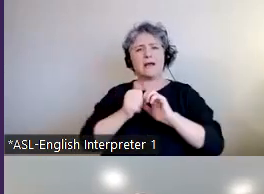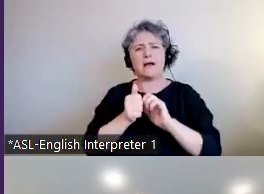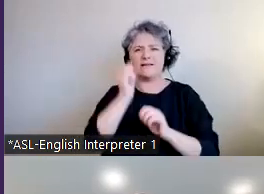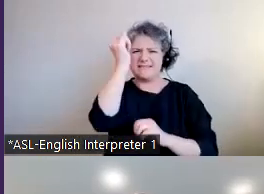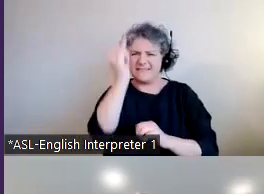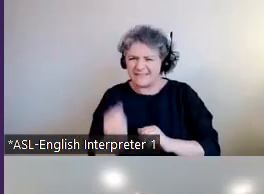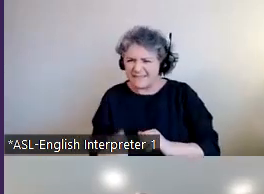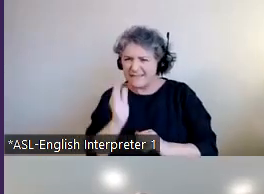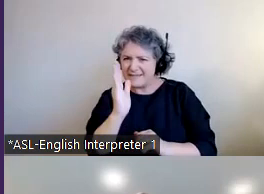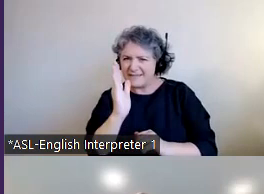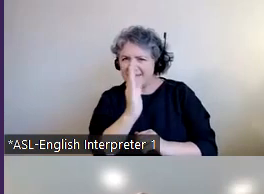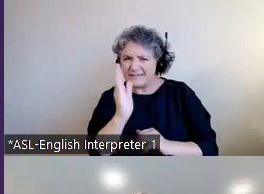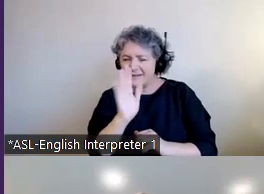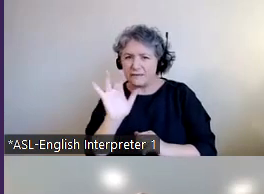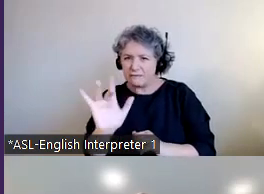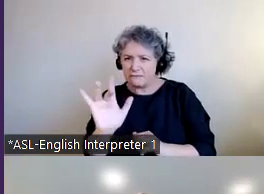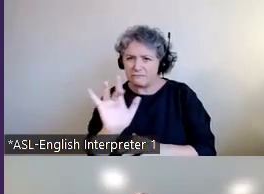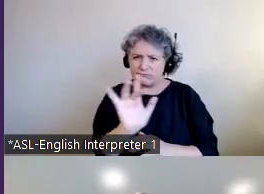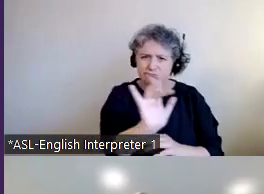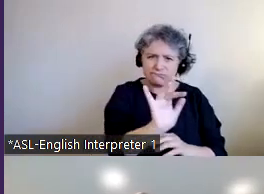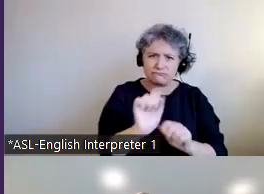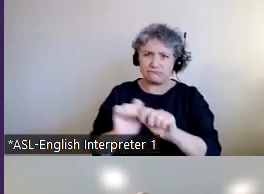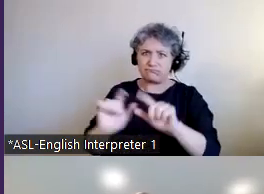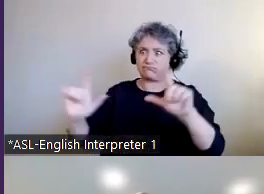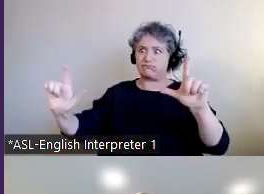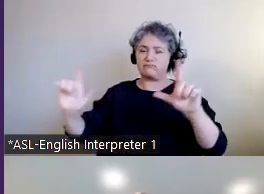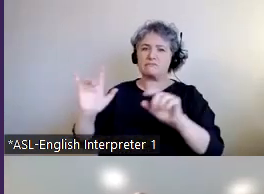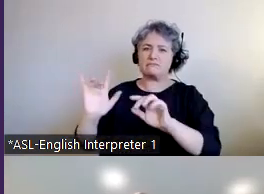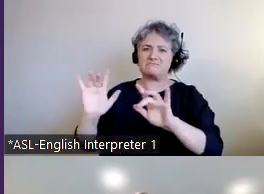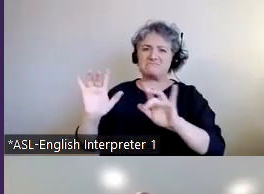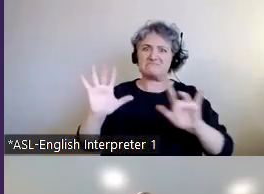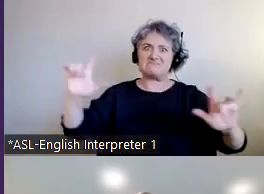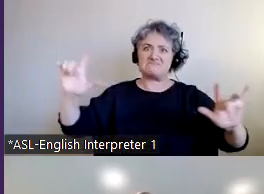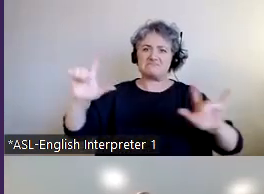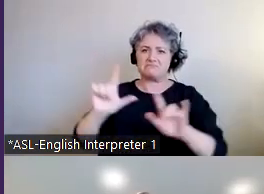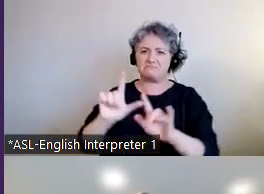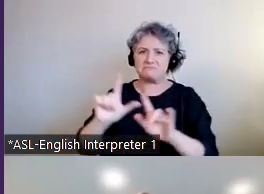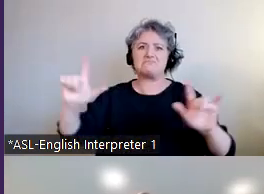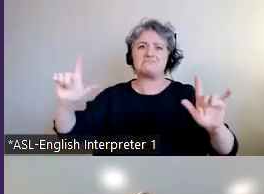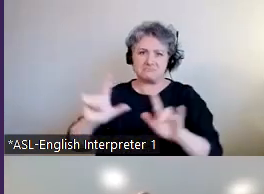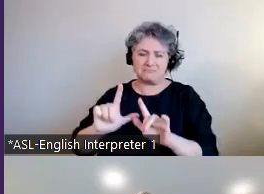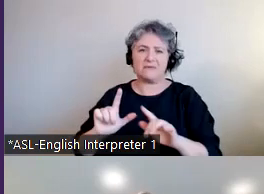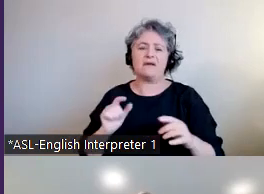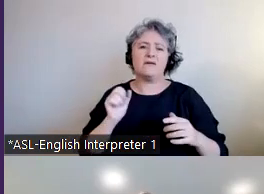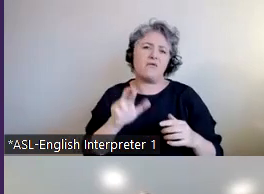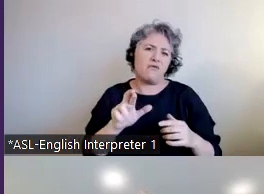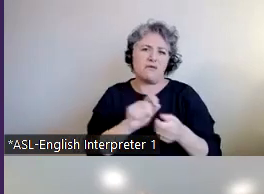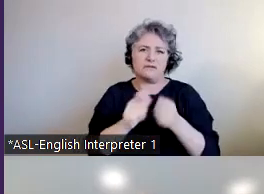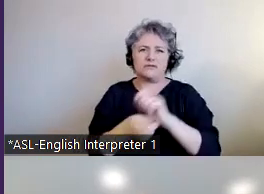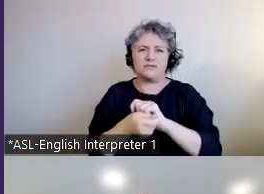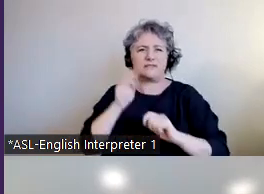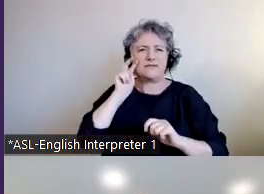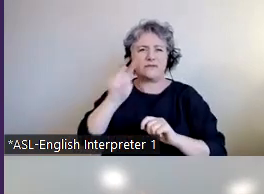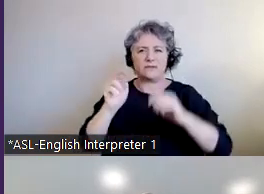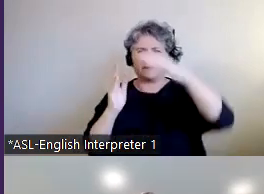of the speakers to the left of your screen or to make them a little bit larger, or you can change the view under the little